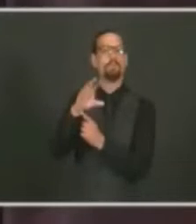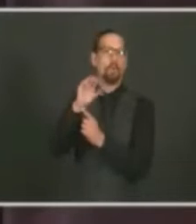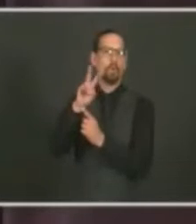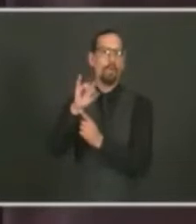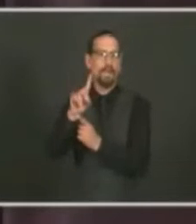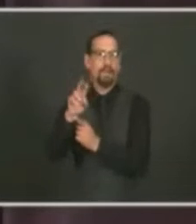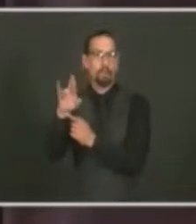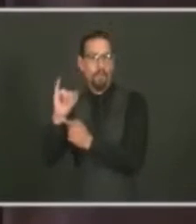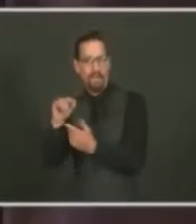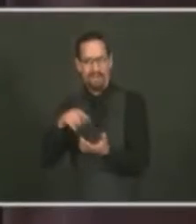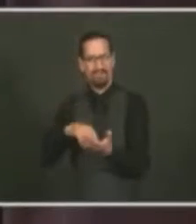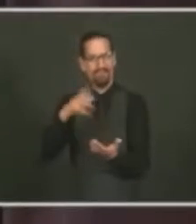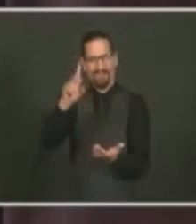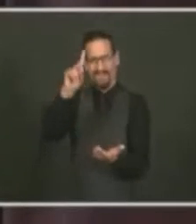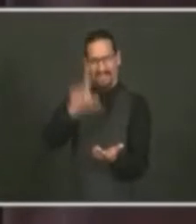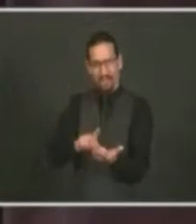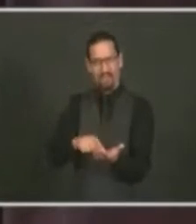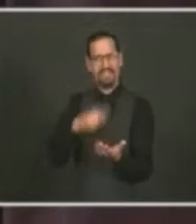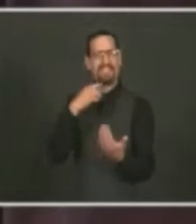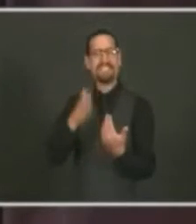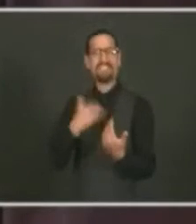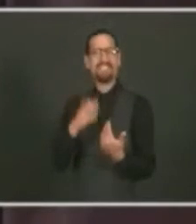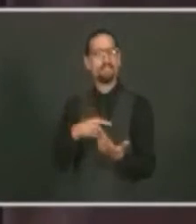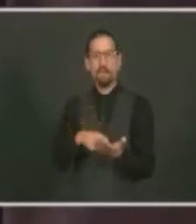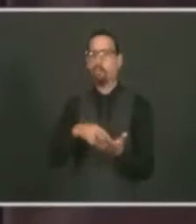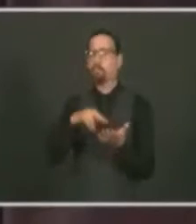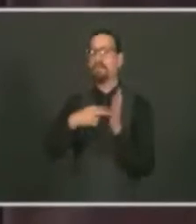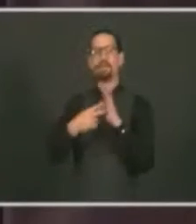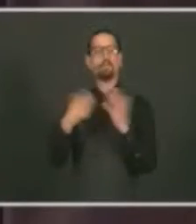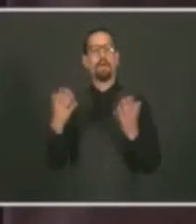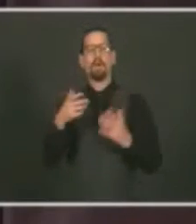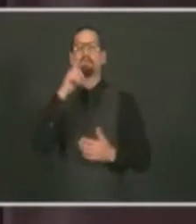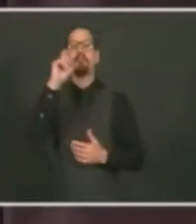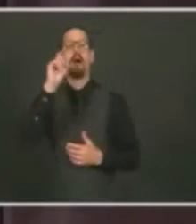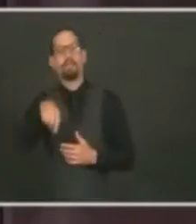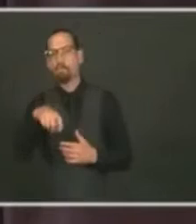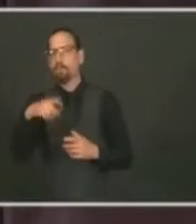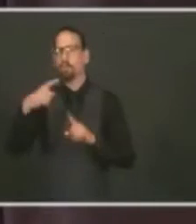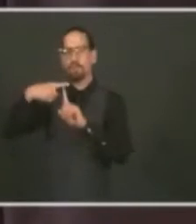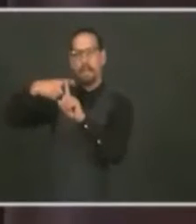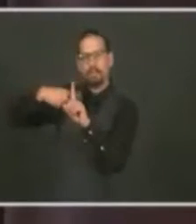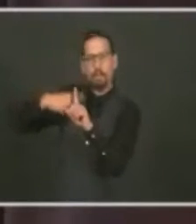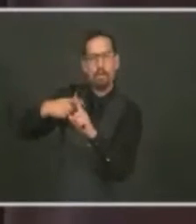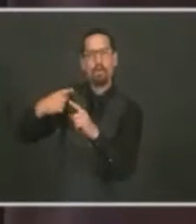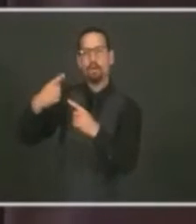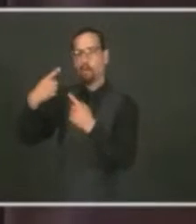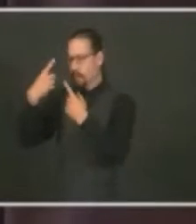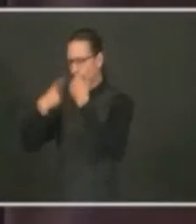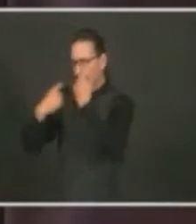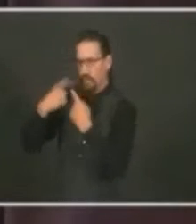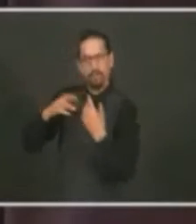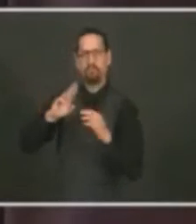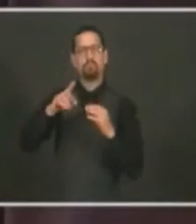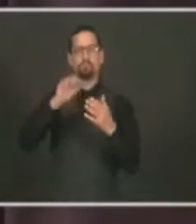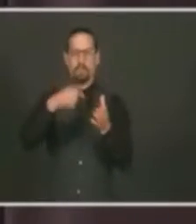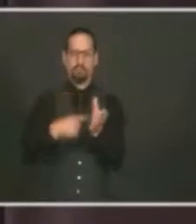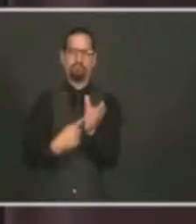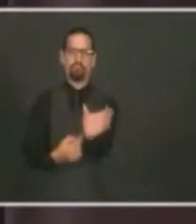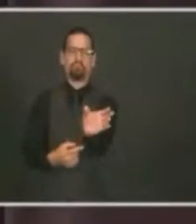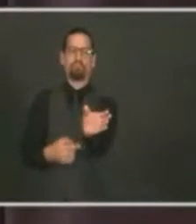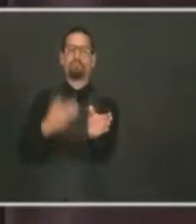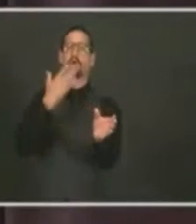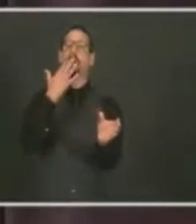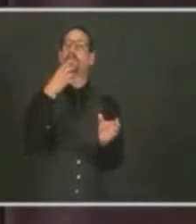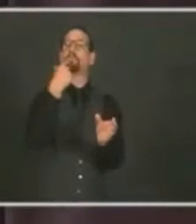don't need to take temperatures, although if you want to, you can. But I'm asking you, please, for the 11% of businesses that still aren't